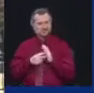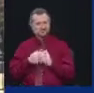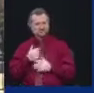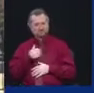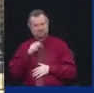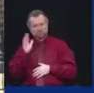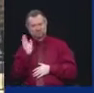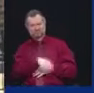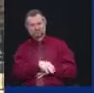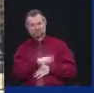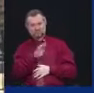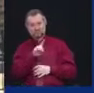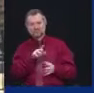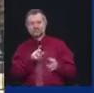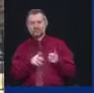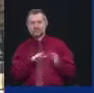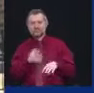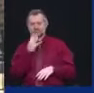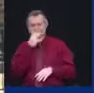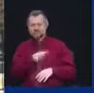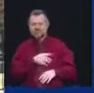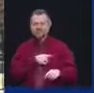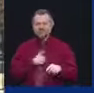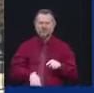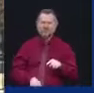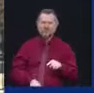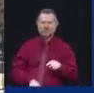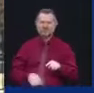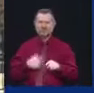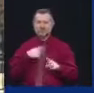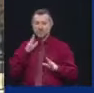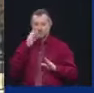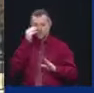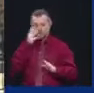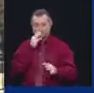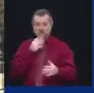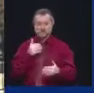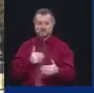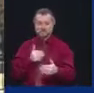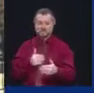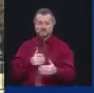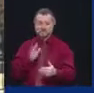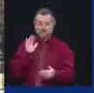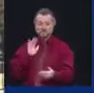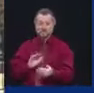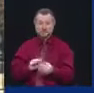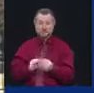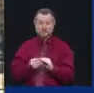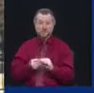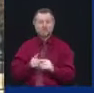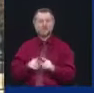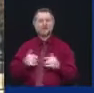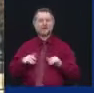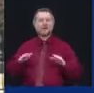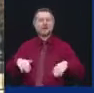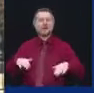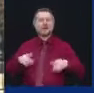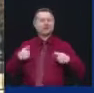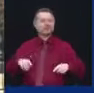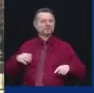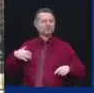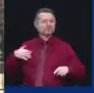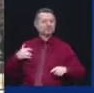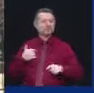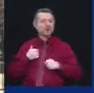that. We're not past it. We're getting past it, but we're getting past it because we're smart and we're